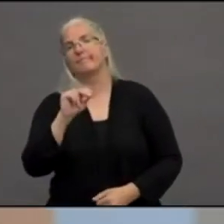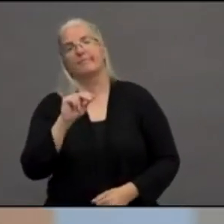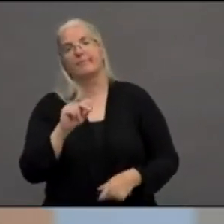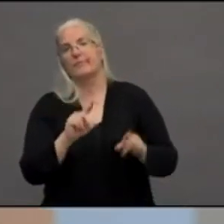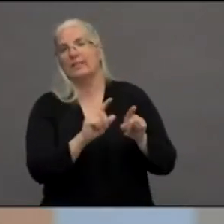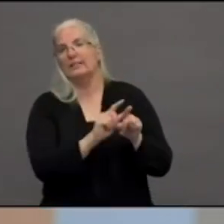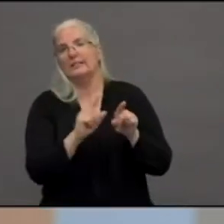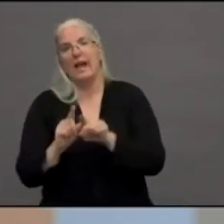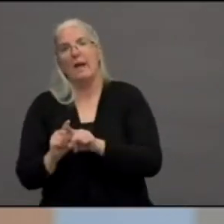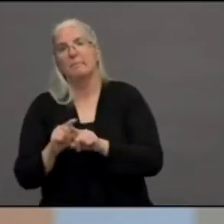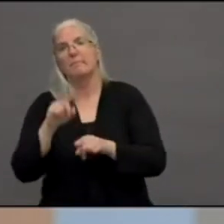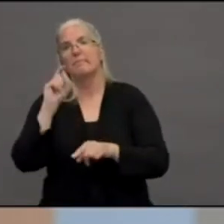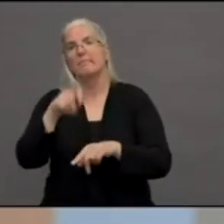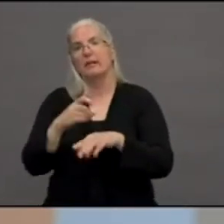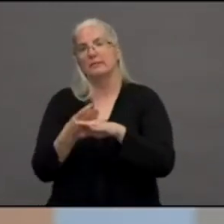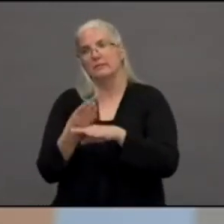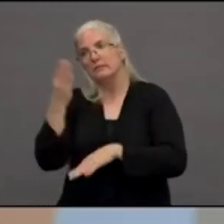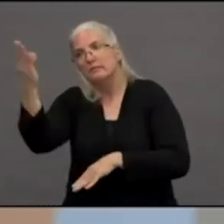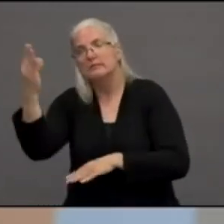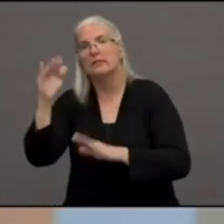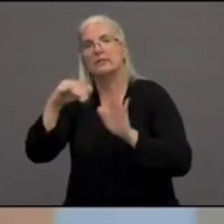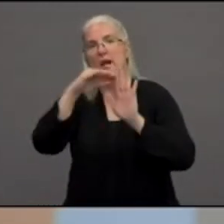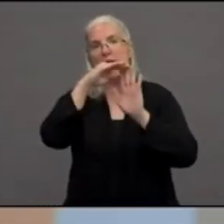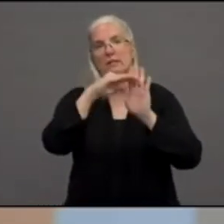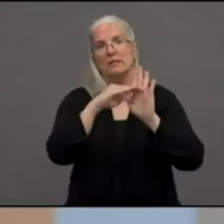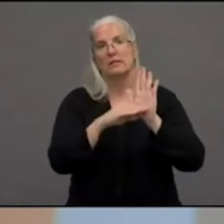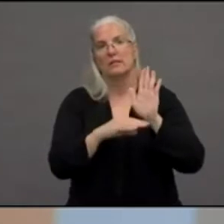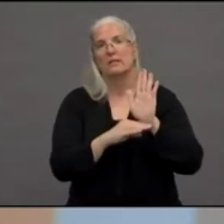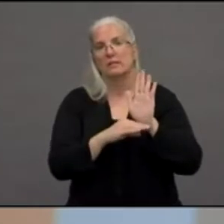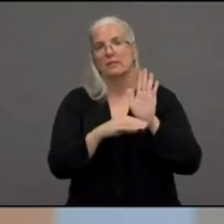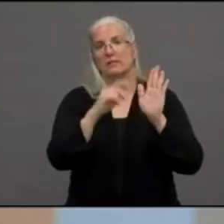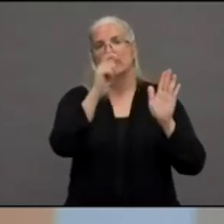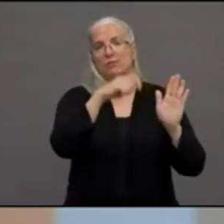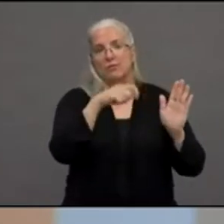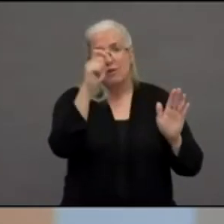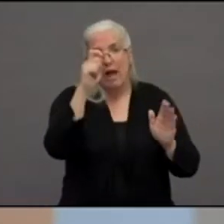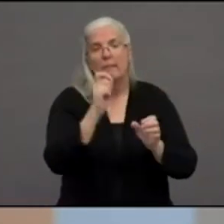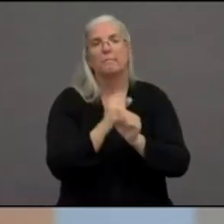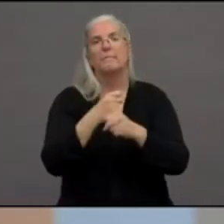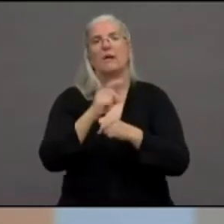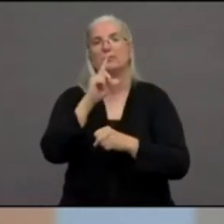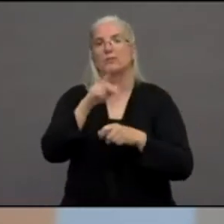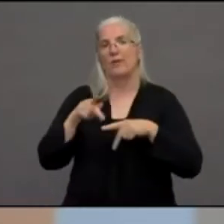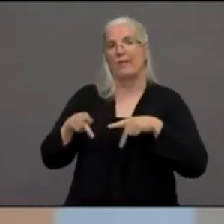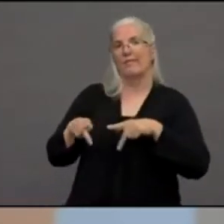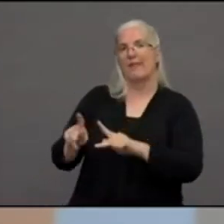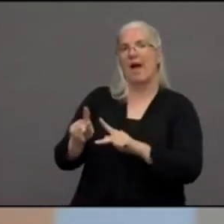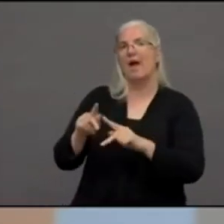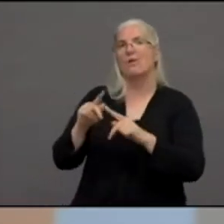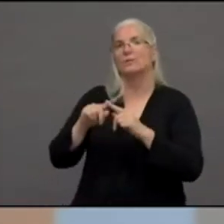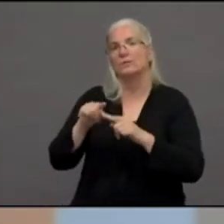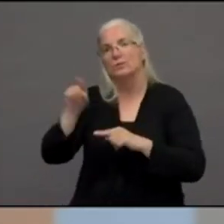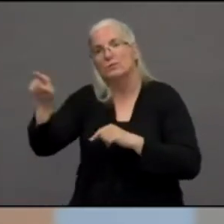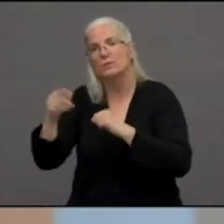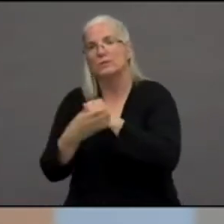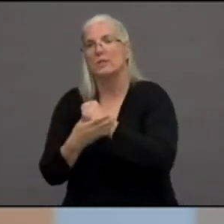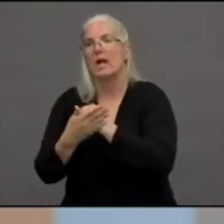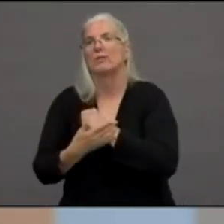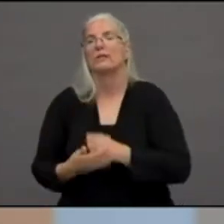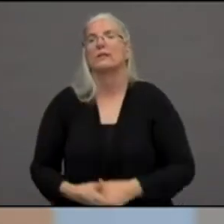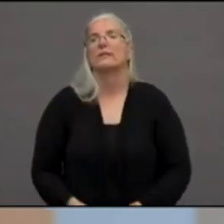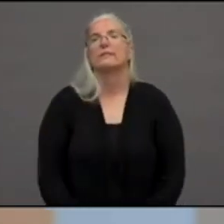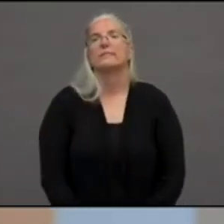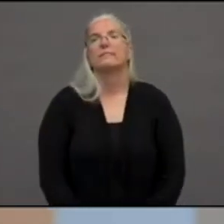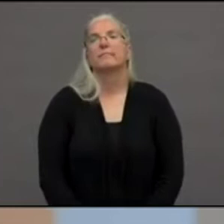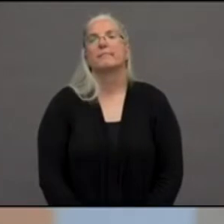you're just a home-based business where you have no interaction with the public or anyone else, employee or otherwise, you would not necessarily